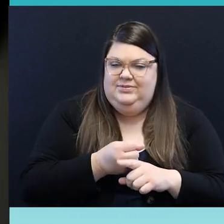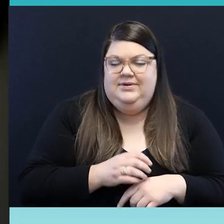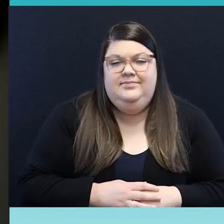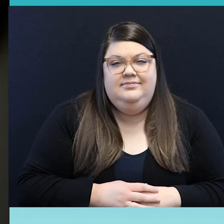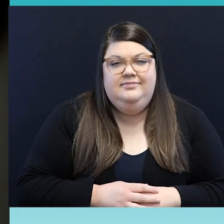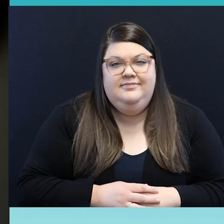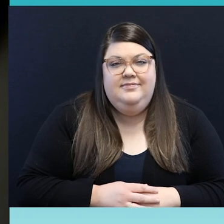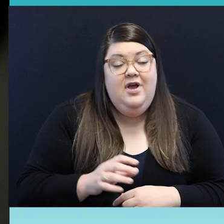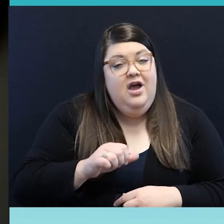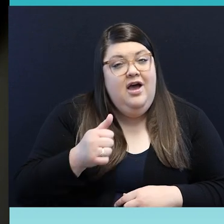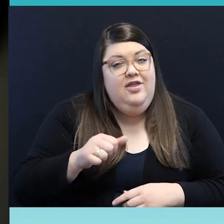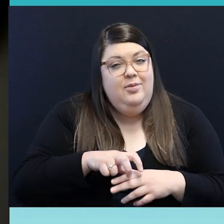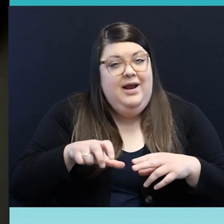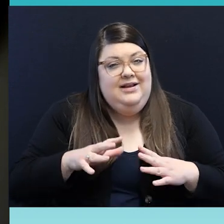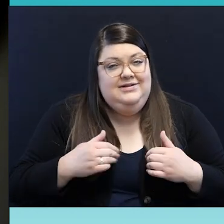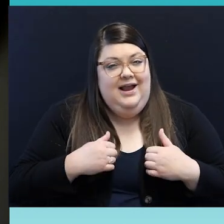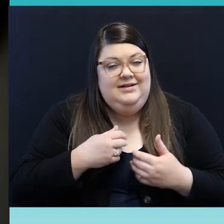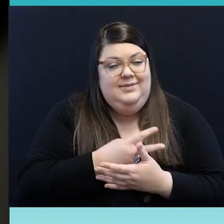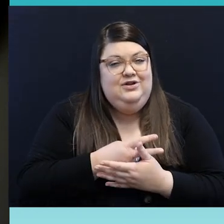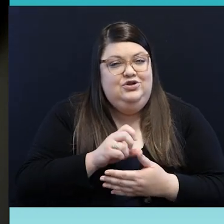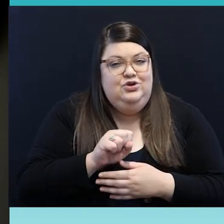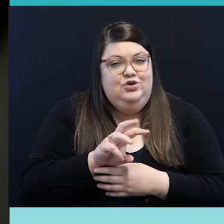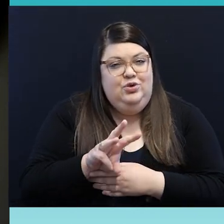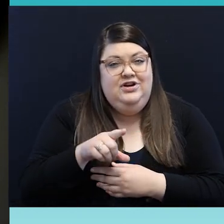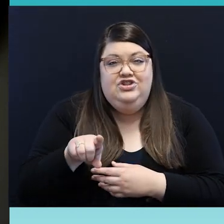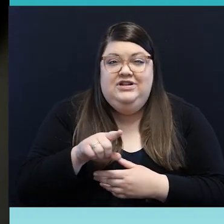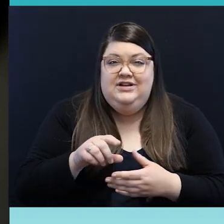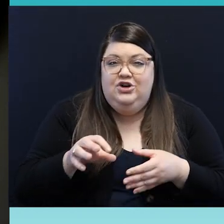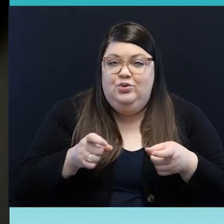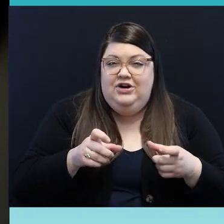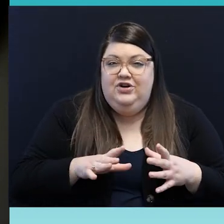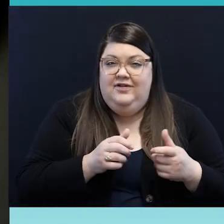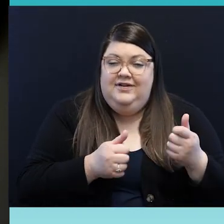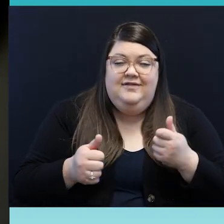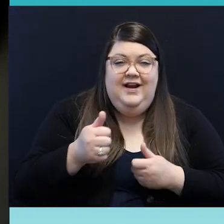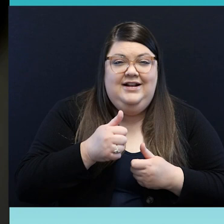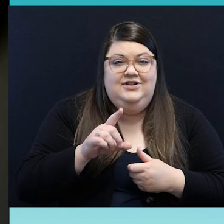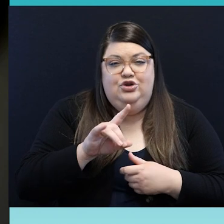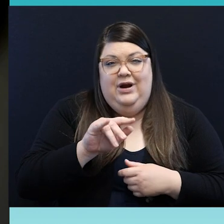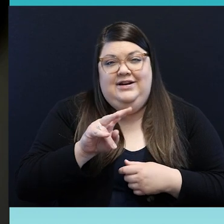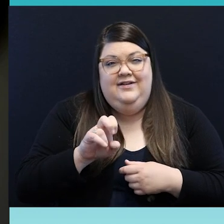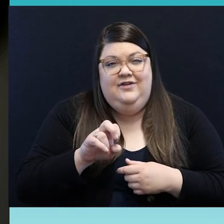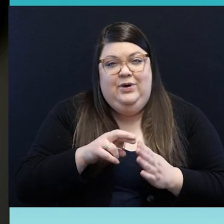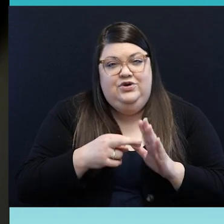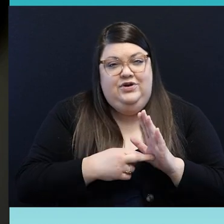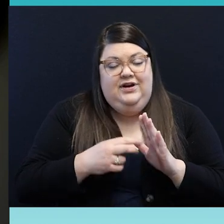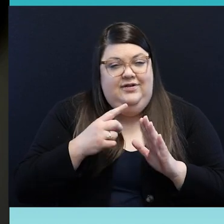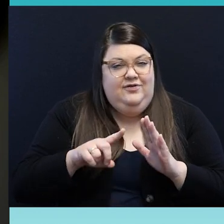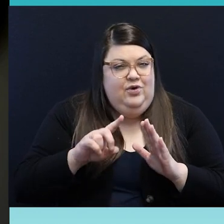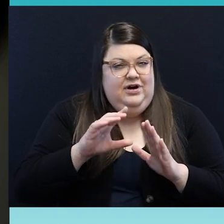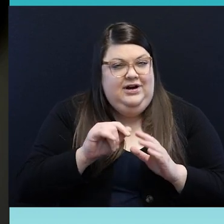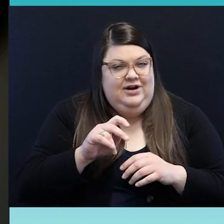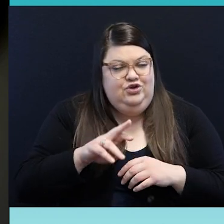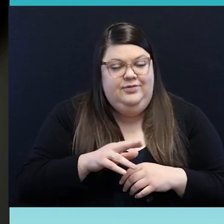our other panelist, has a master's in social work. She's a director of Advanced Directive Registry for Conjecture. She has 30